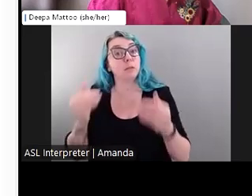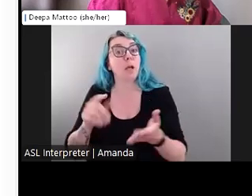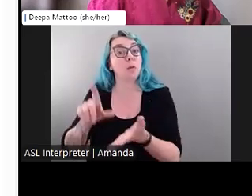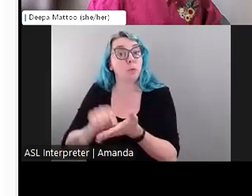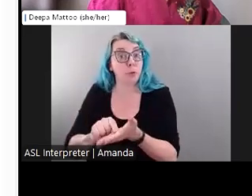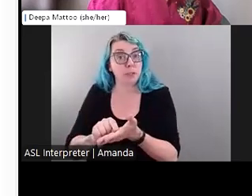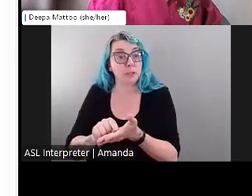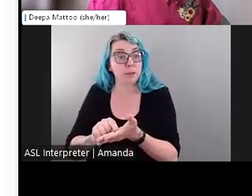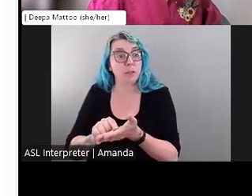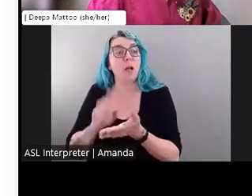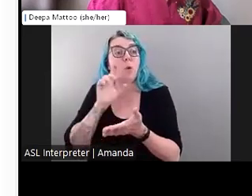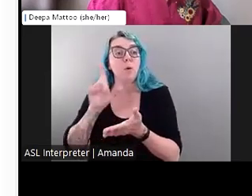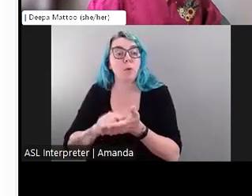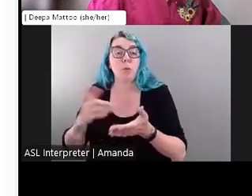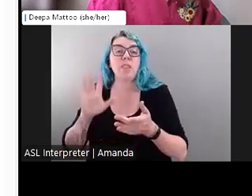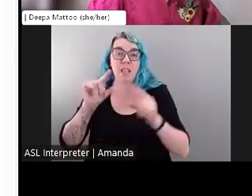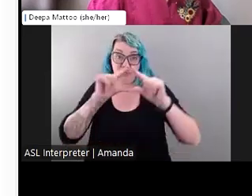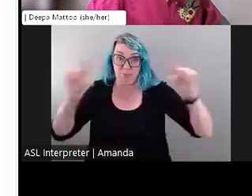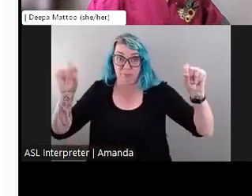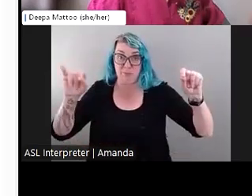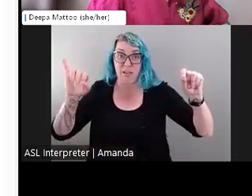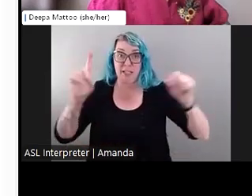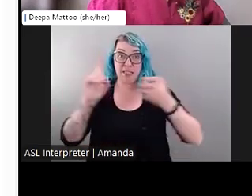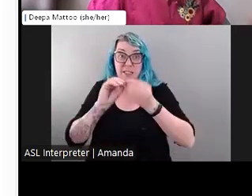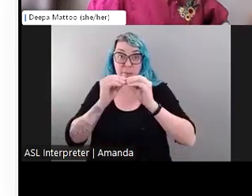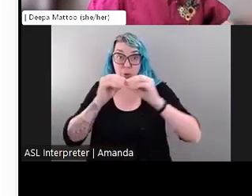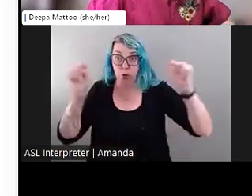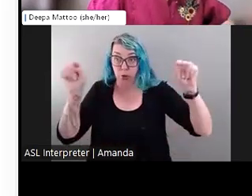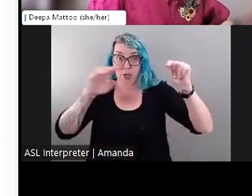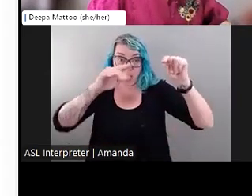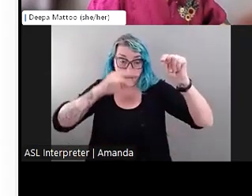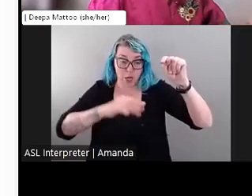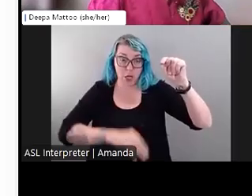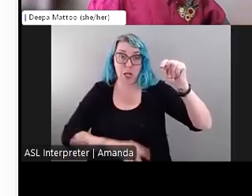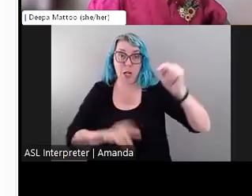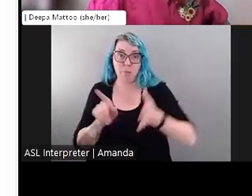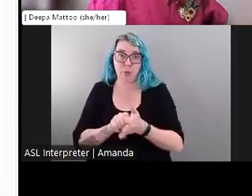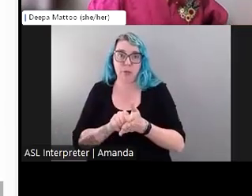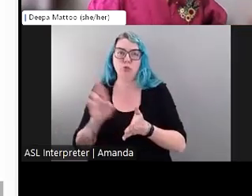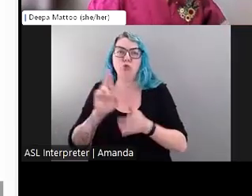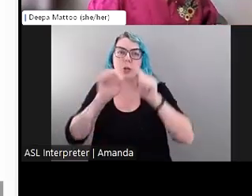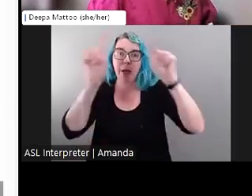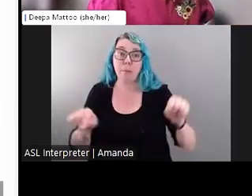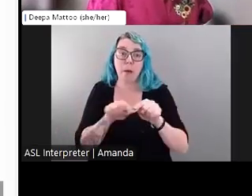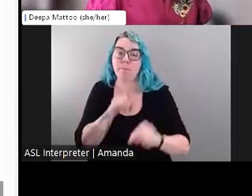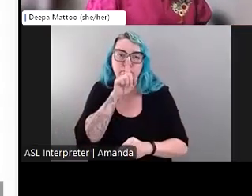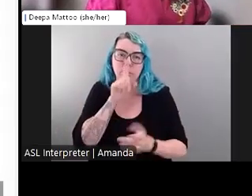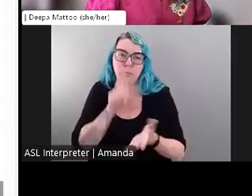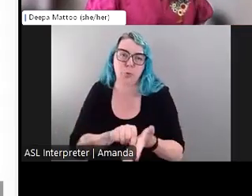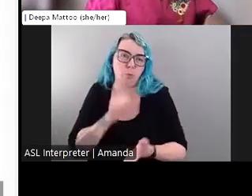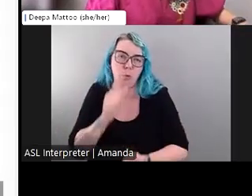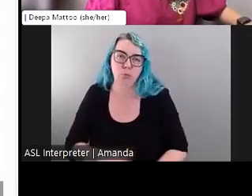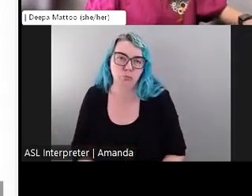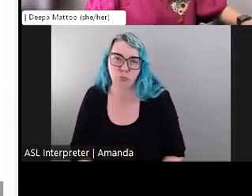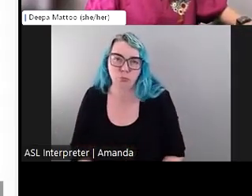everything below this header, and the instructions for providers at the top will not be printed. If you scroll down a bit, under the